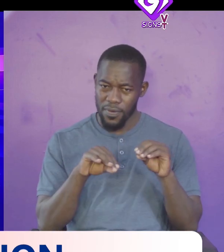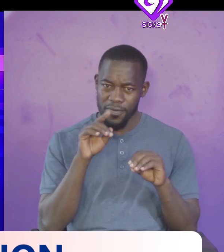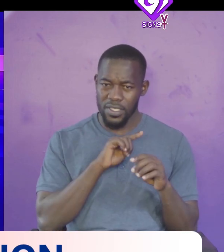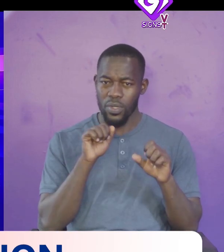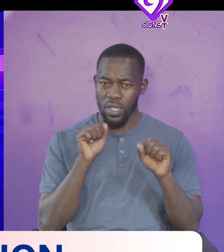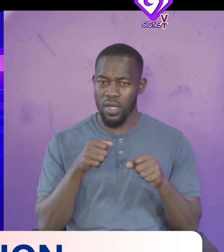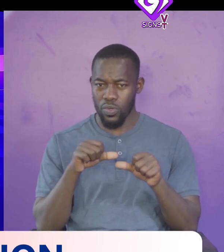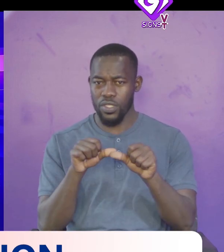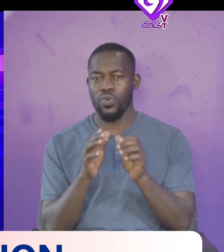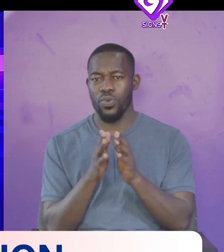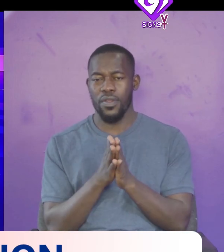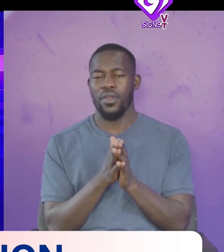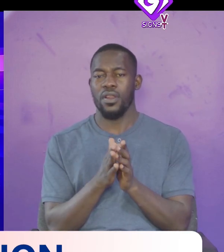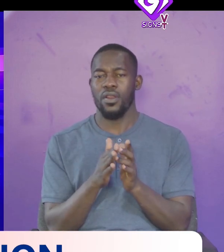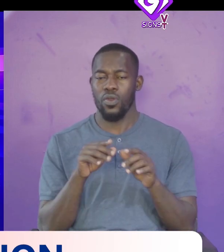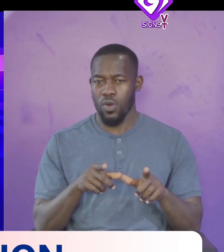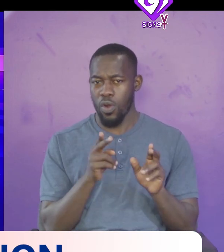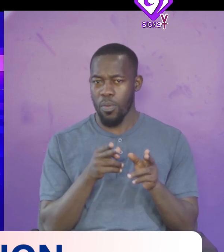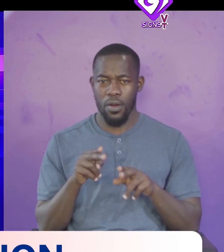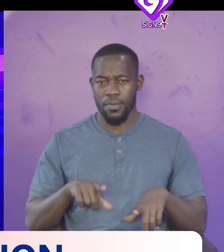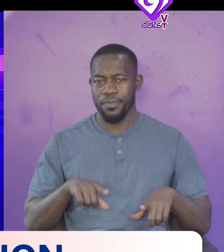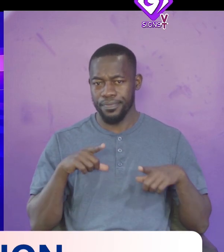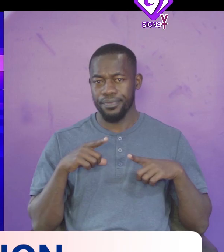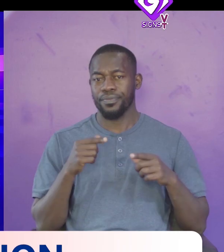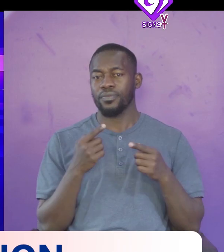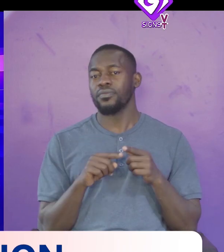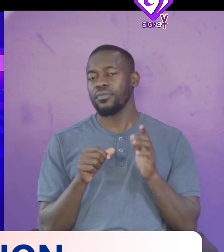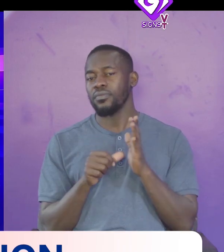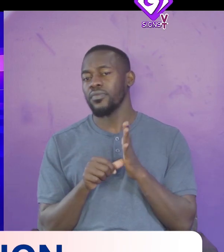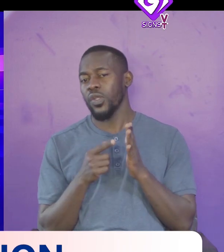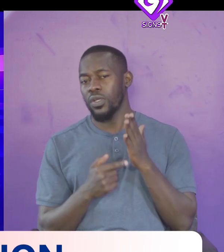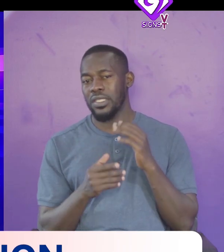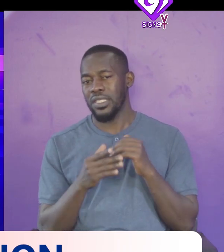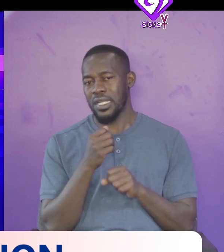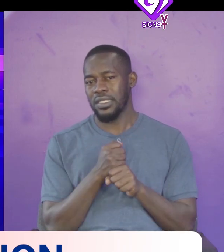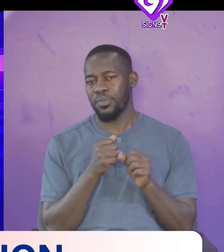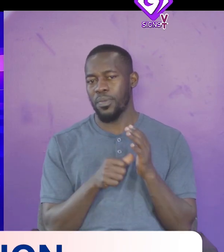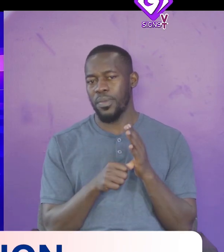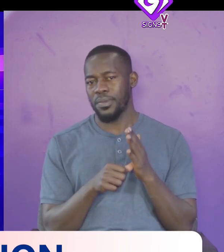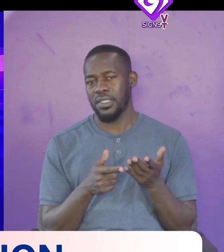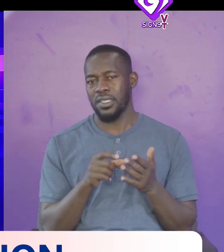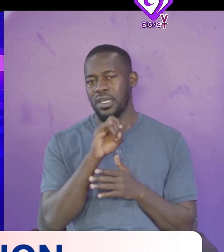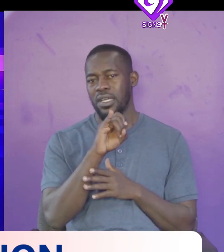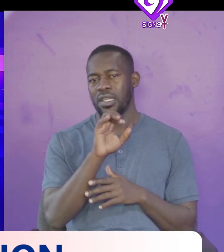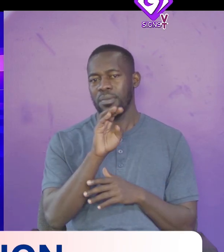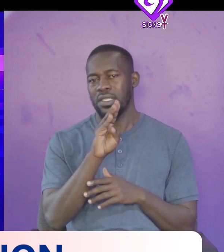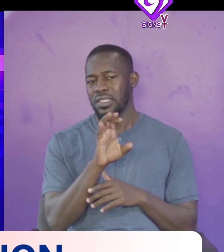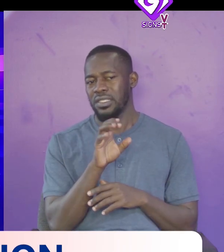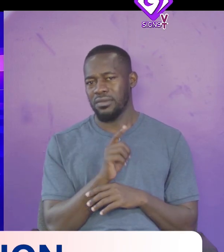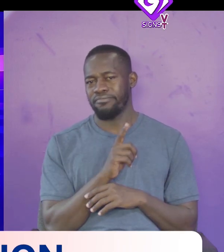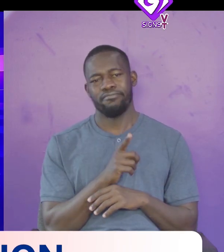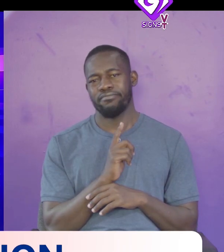the problem that we have with elections in this country, Jonah, is the trust deficit that we have. This IBC, Jonah, I'll reveal